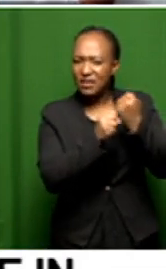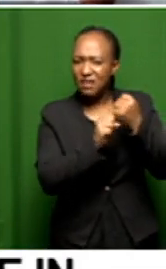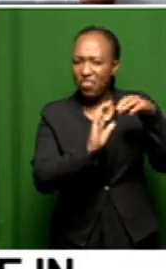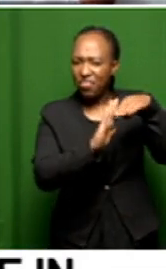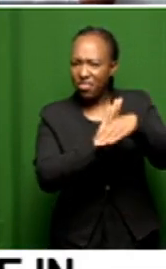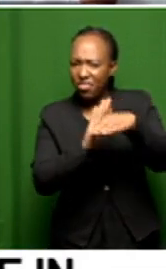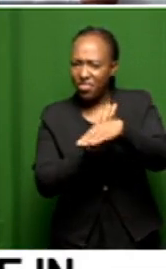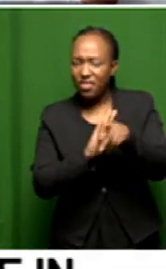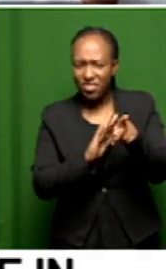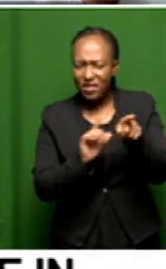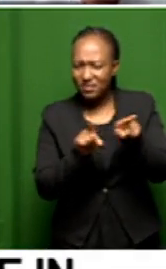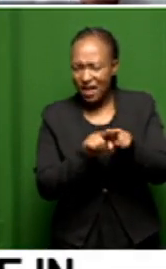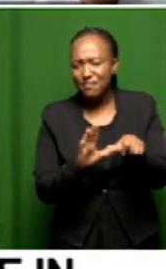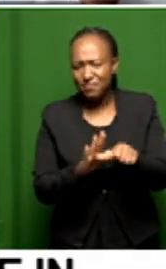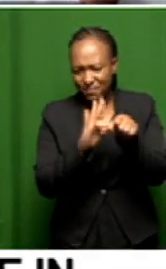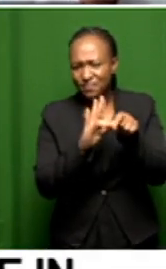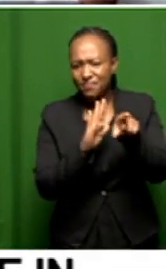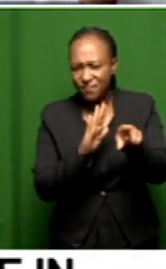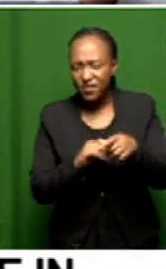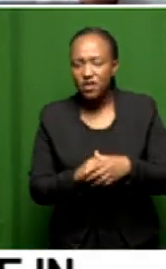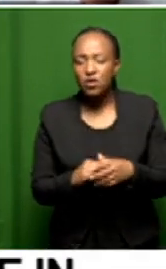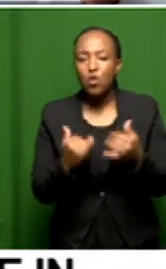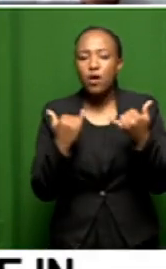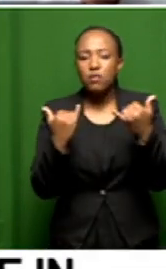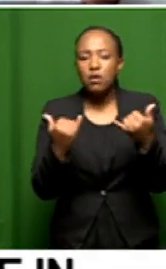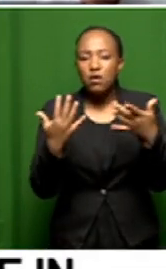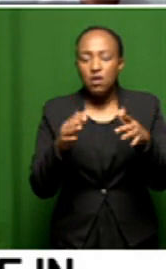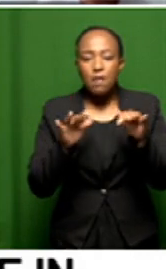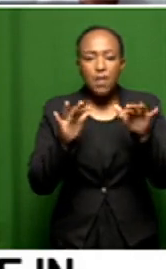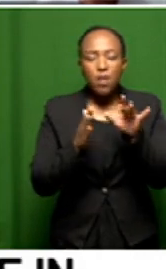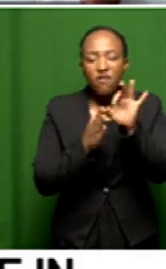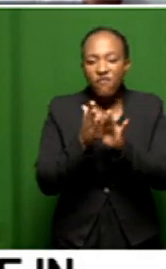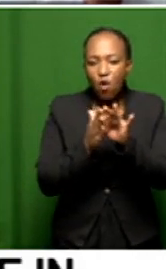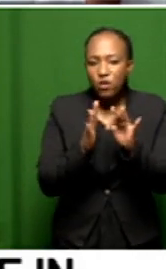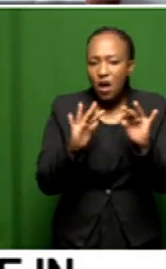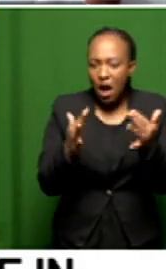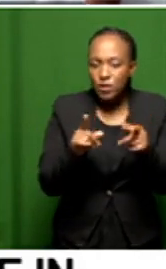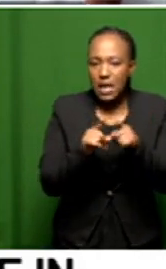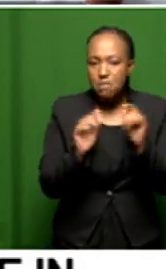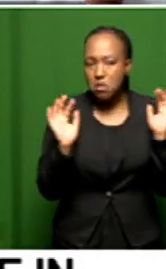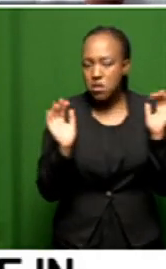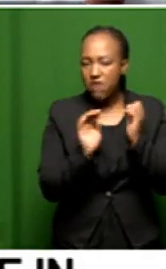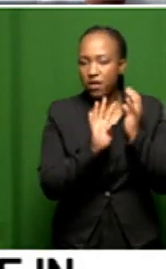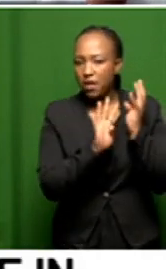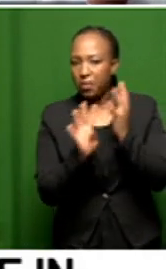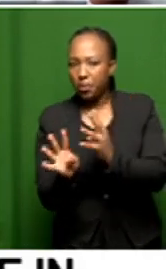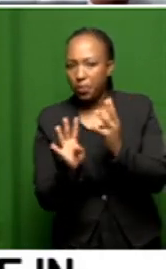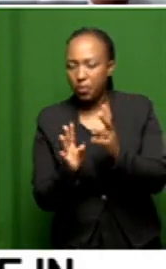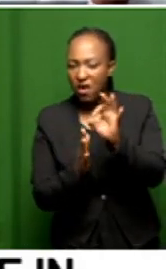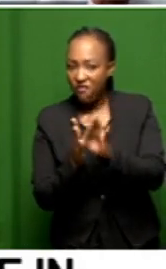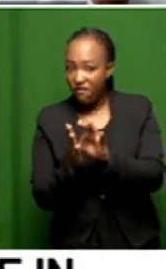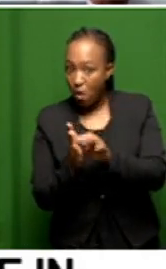that's accumulation of the trends in terms of how people vote and how they turn out. And if you look at issues